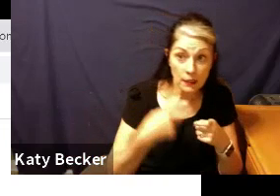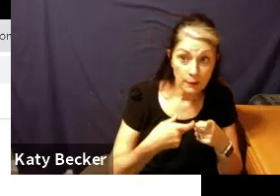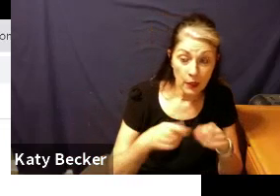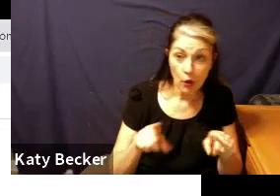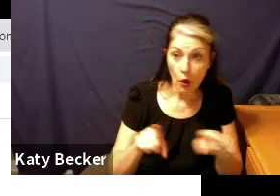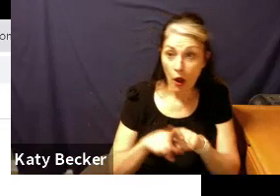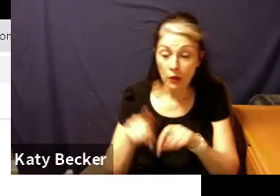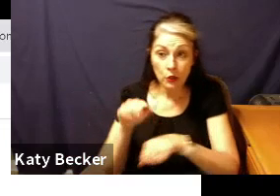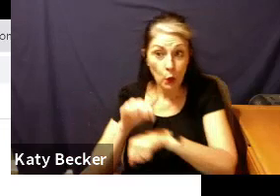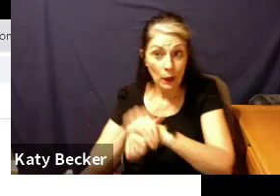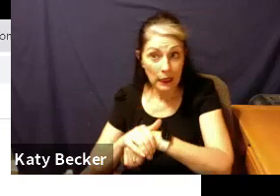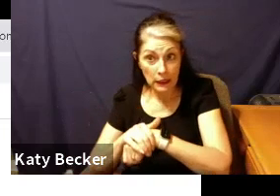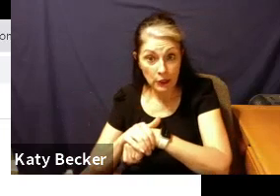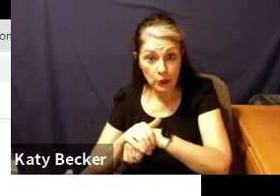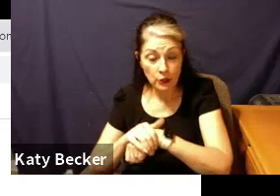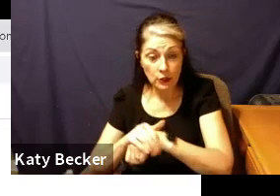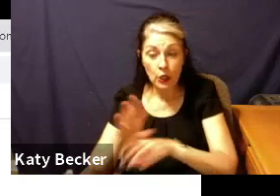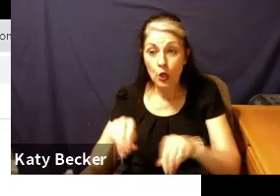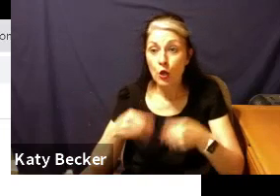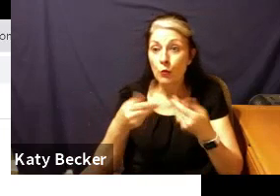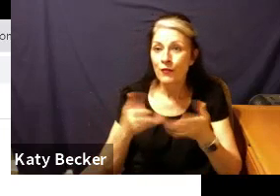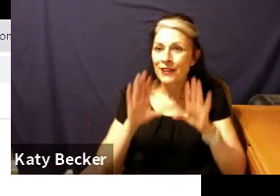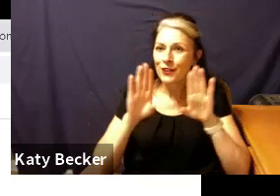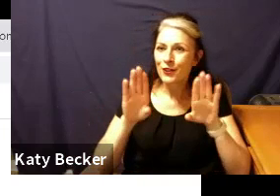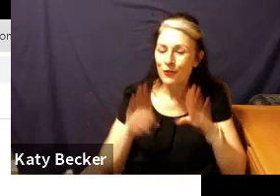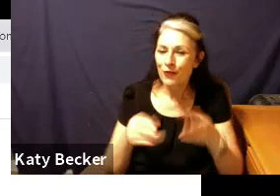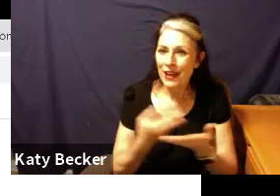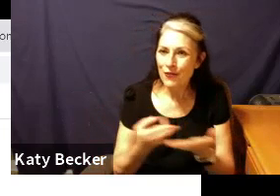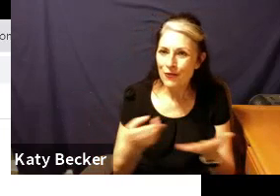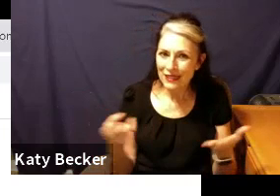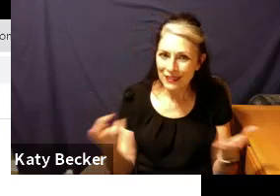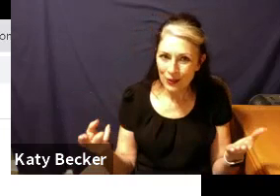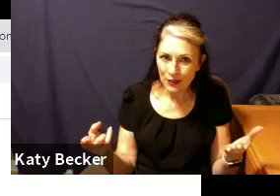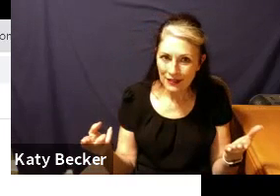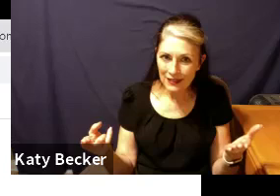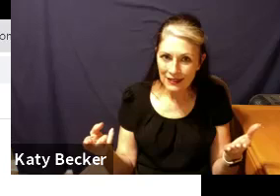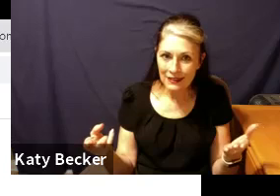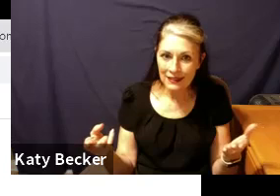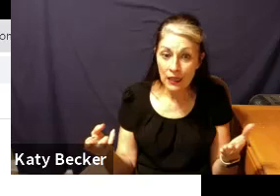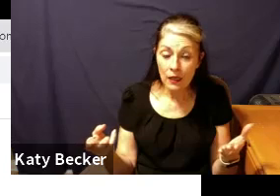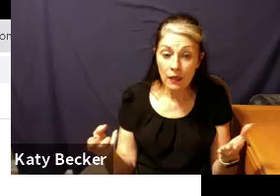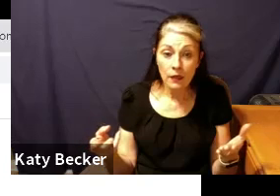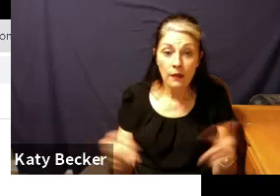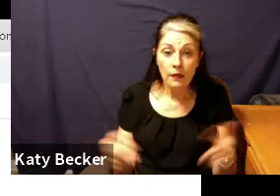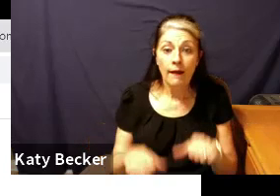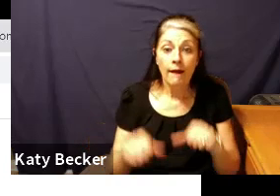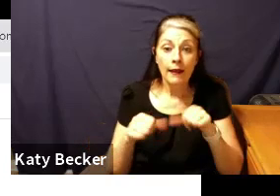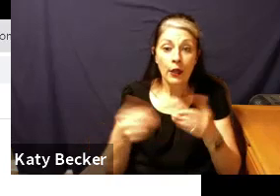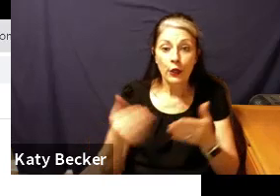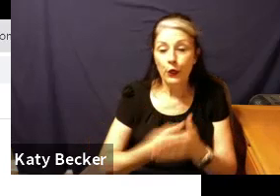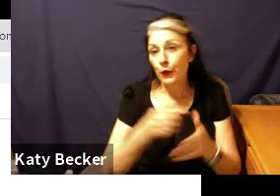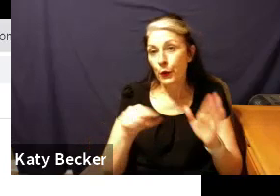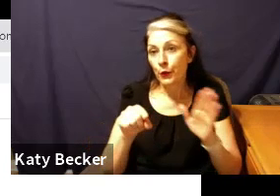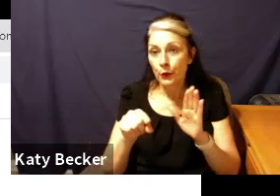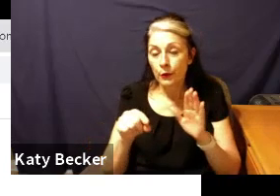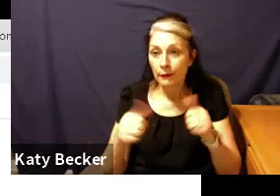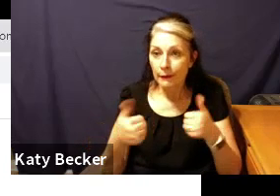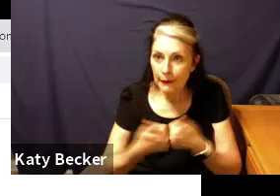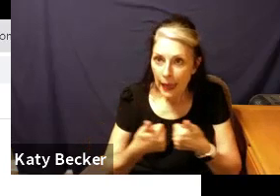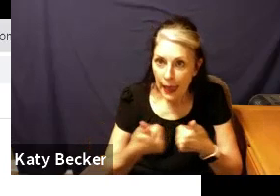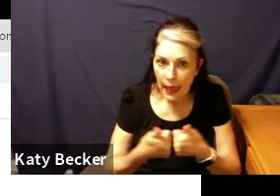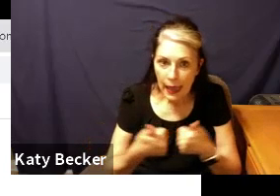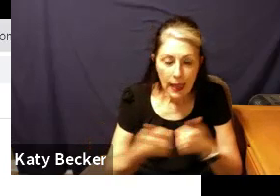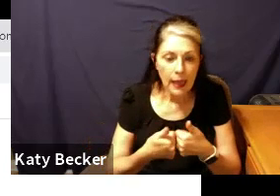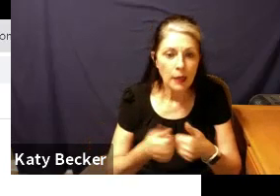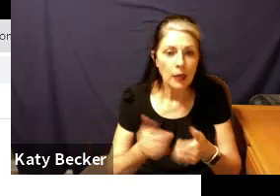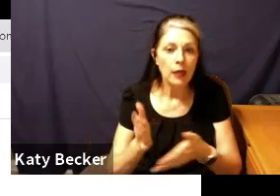as English. And it provides great resources because there's constantly new games coming out. There's constantly